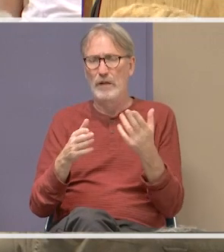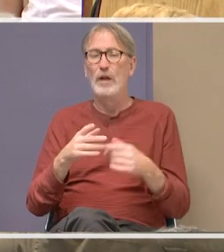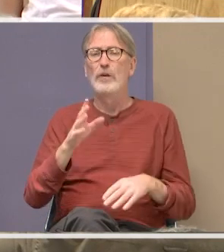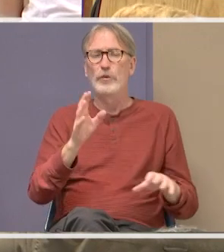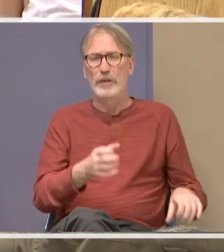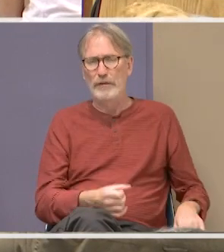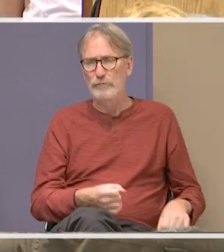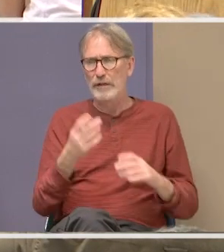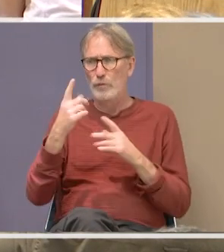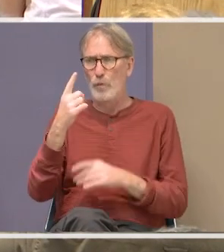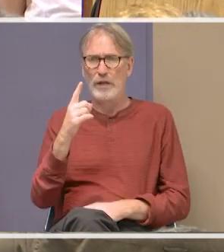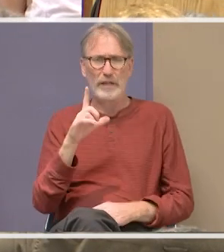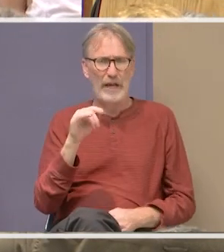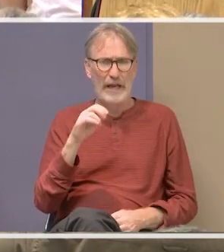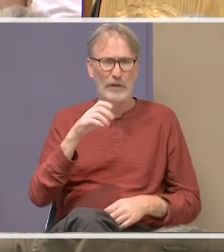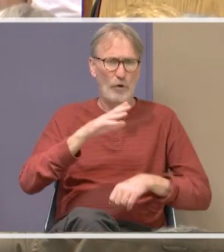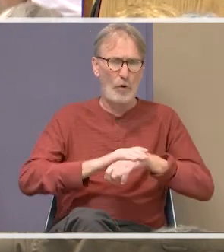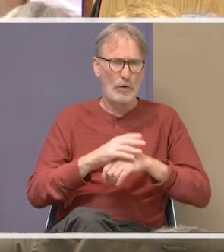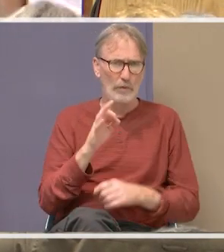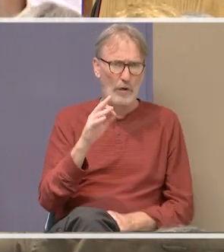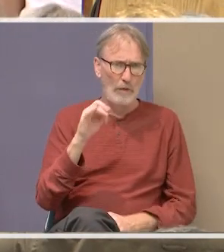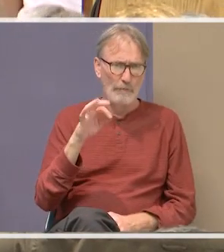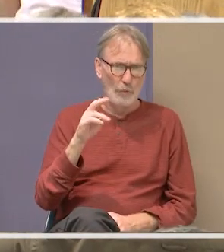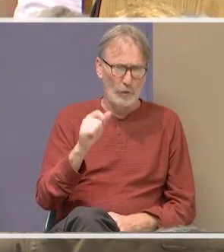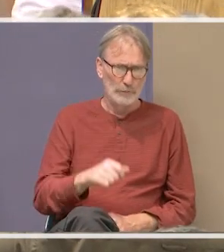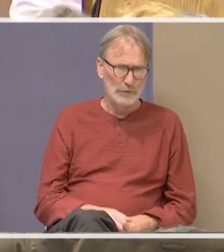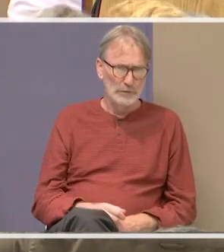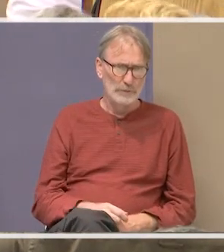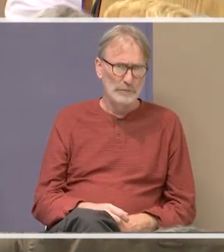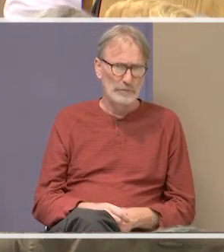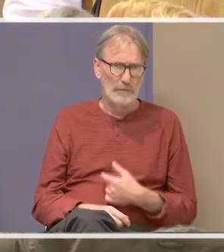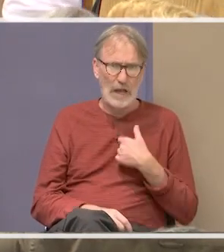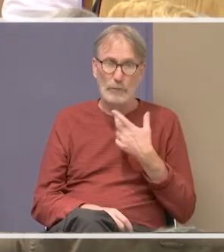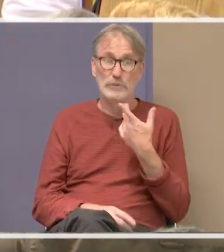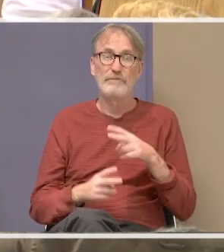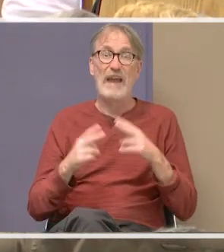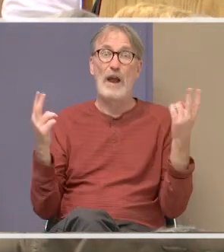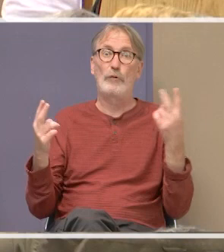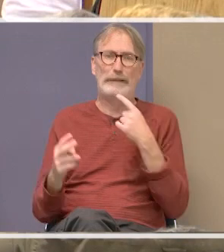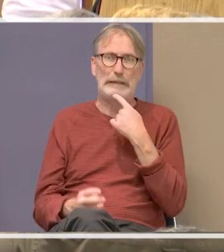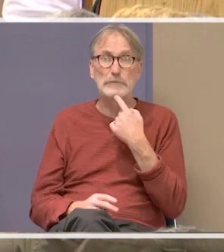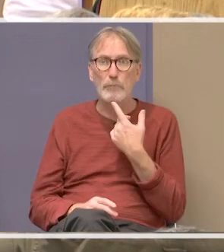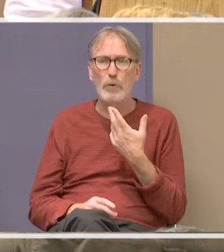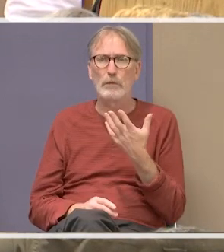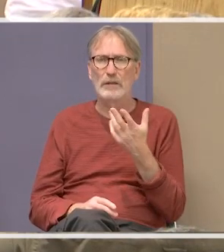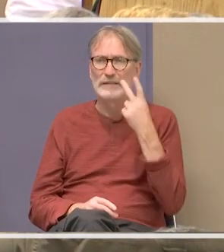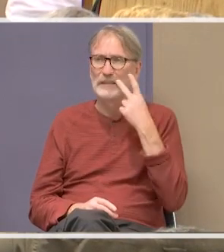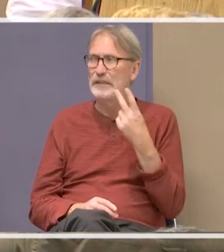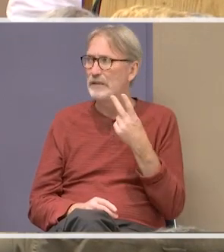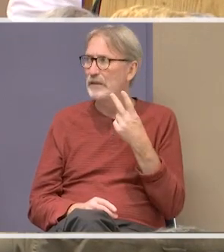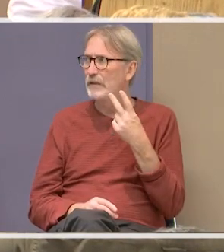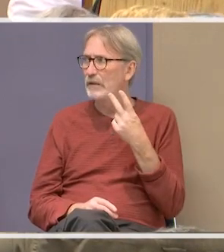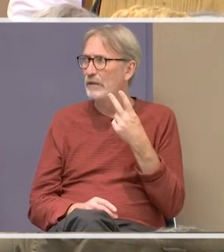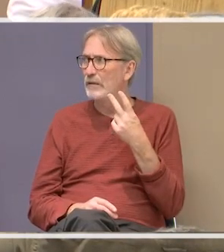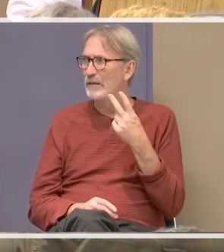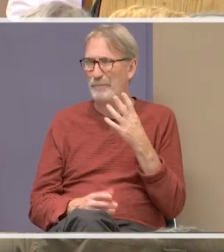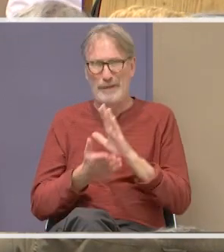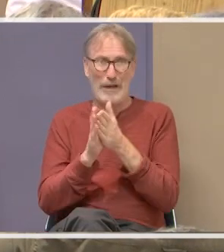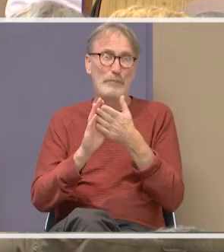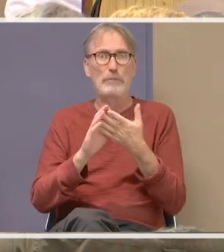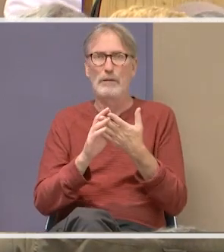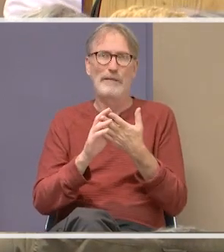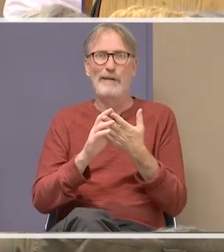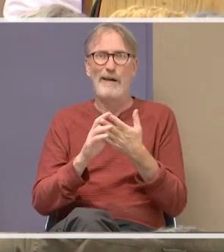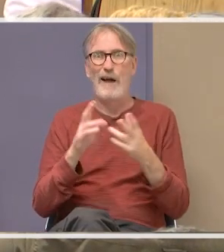out a lane on Forbes. I was very disappointed to see Forbes go back as a highway,